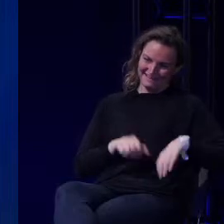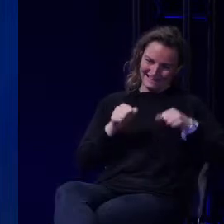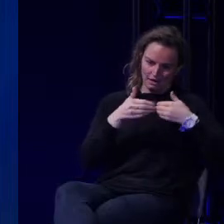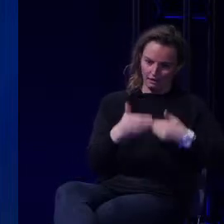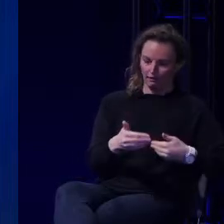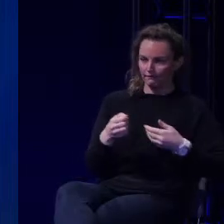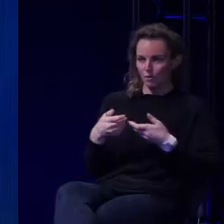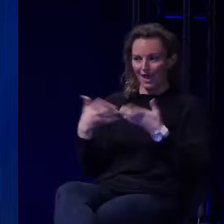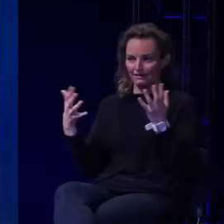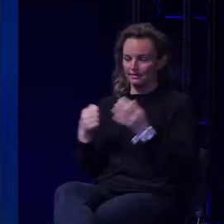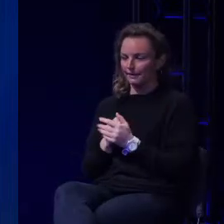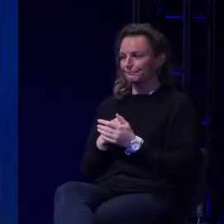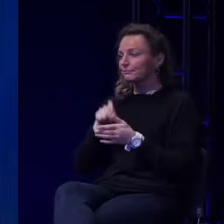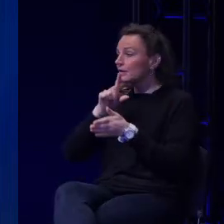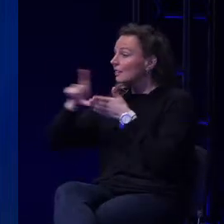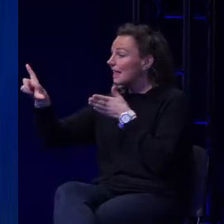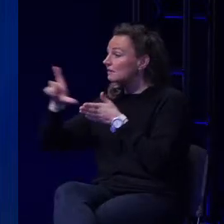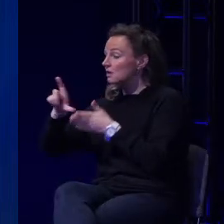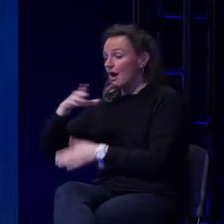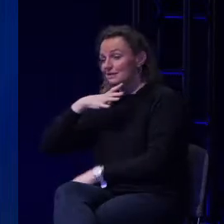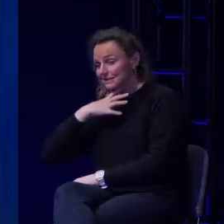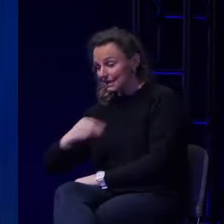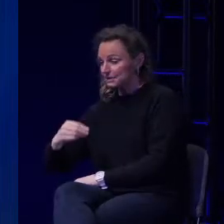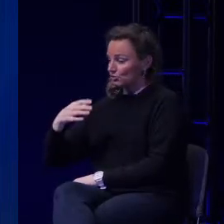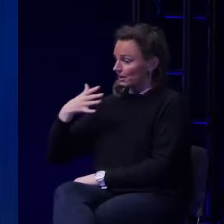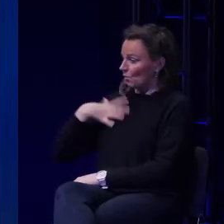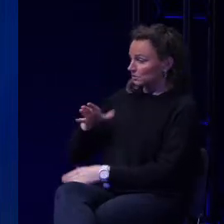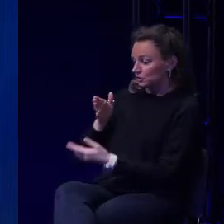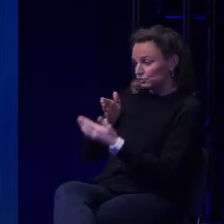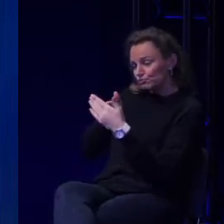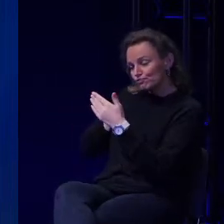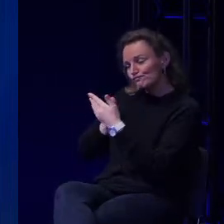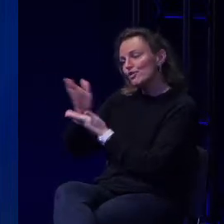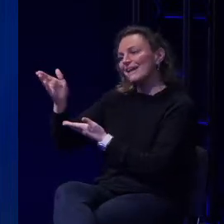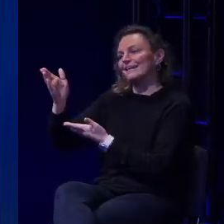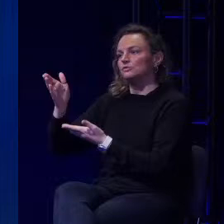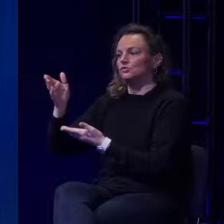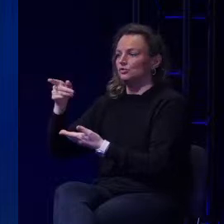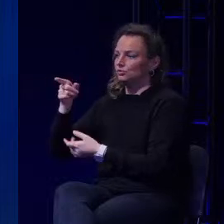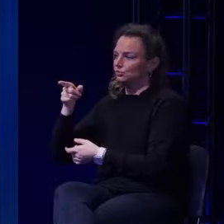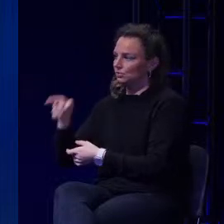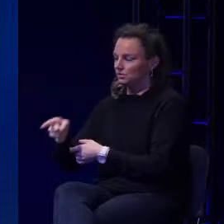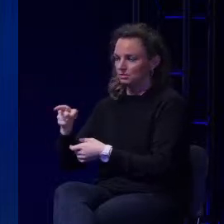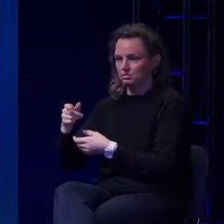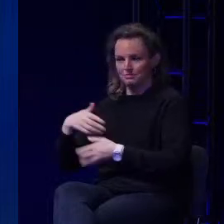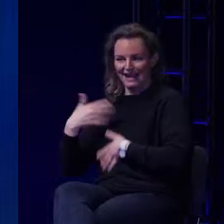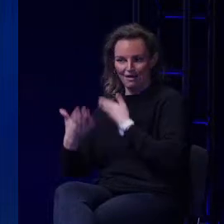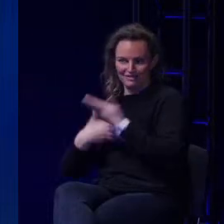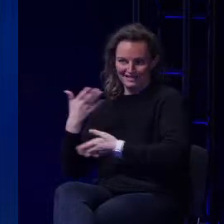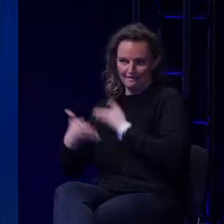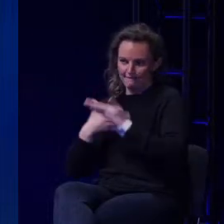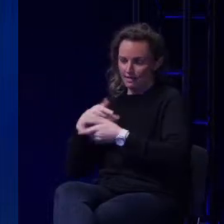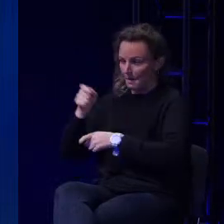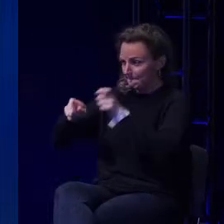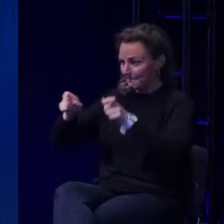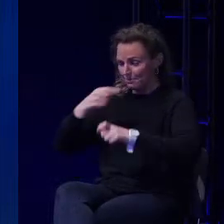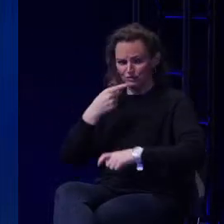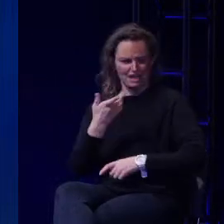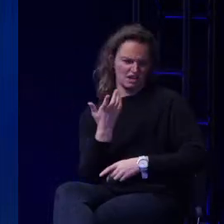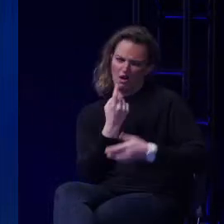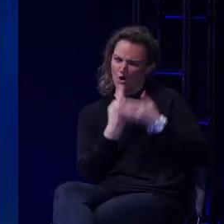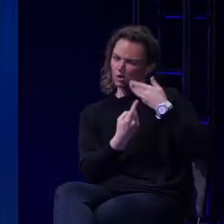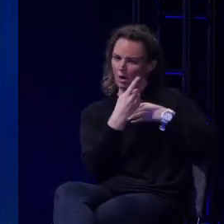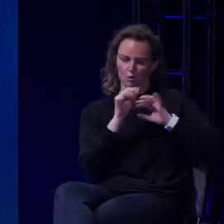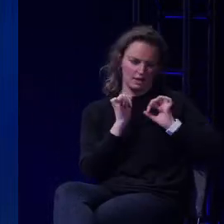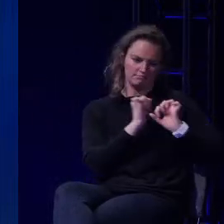was desperately trying to get into narrative, and everybody said, you only do documentaries, you don't. Right. So there came a point when